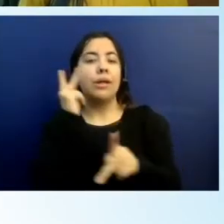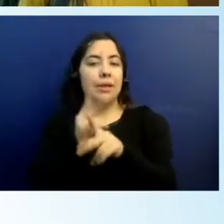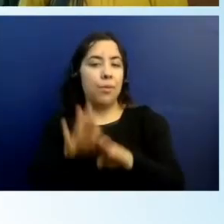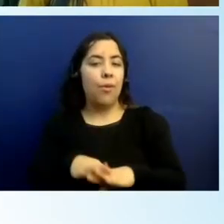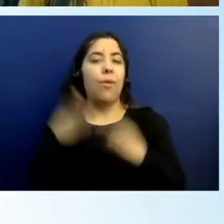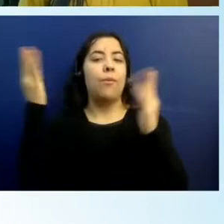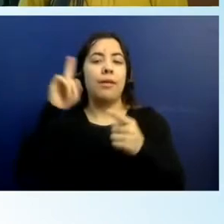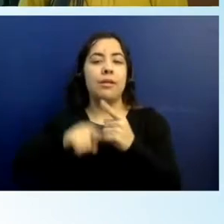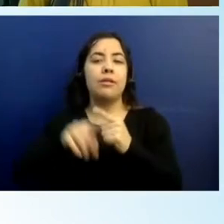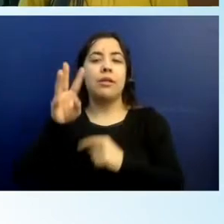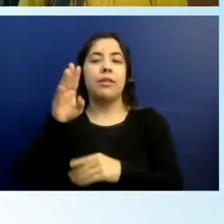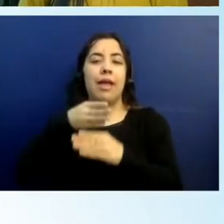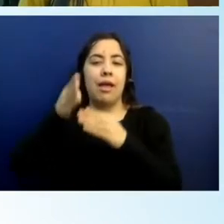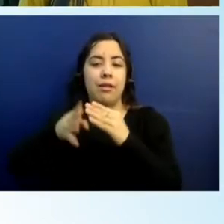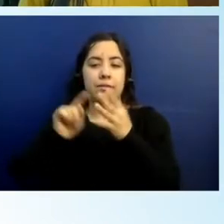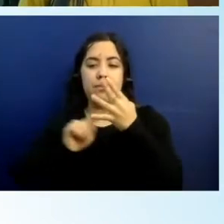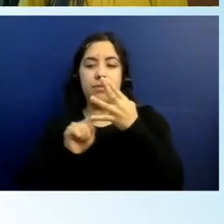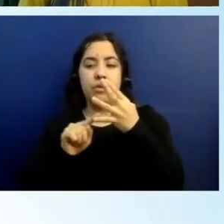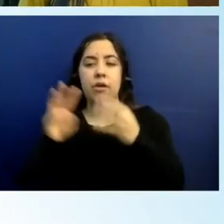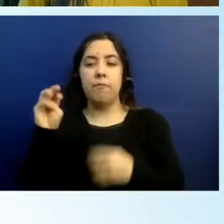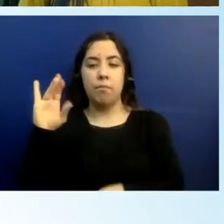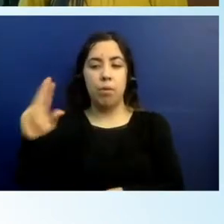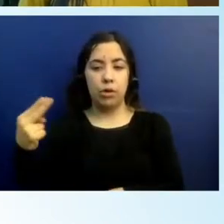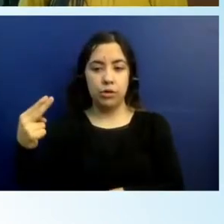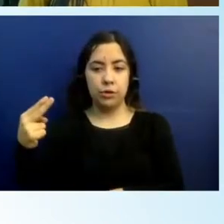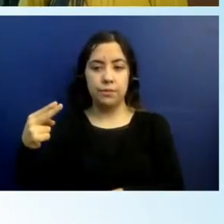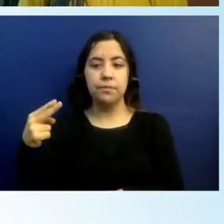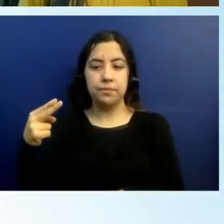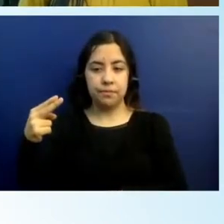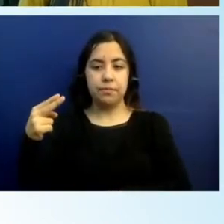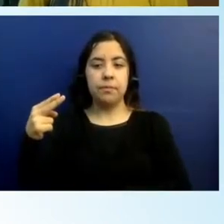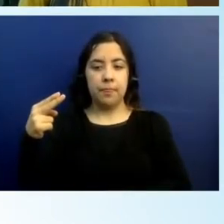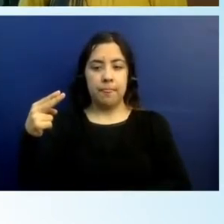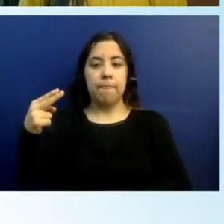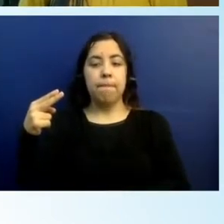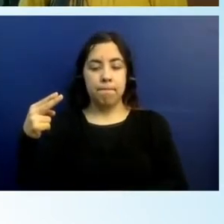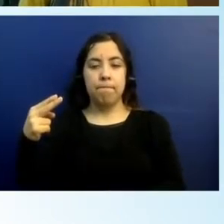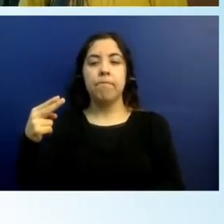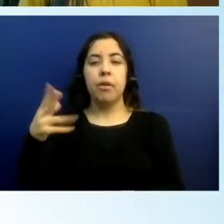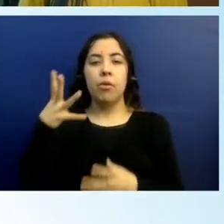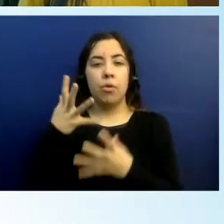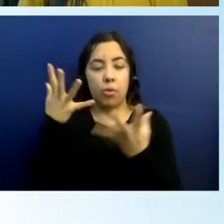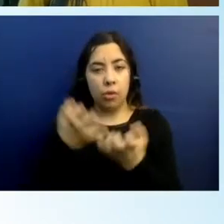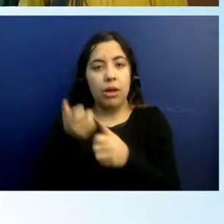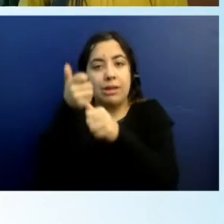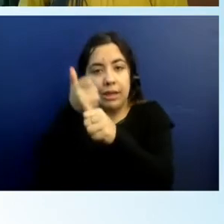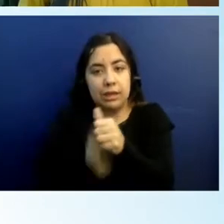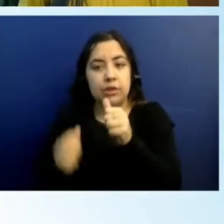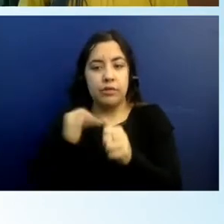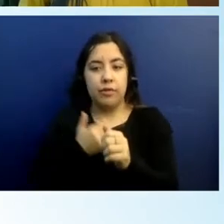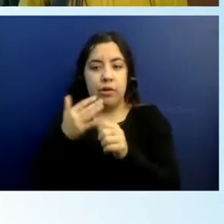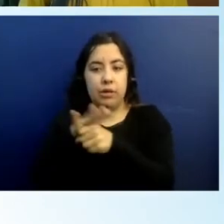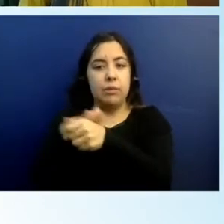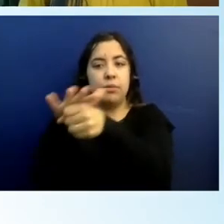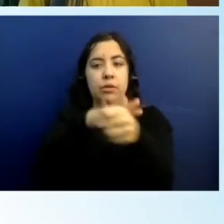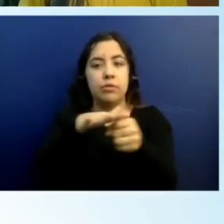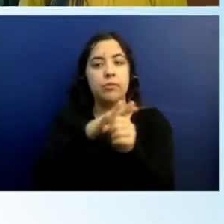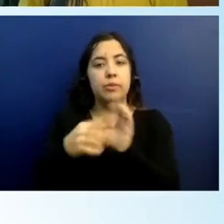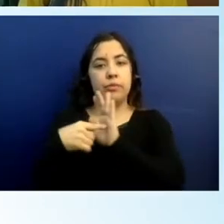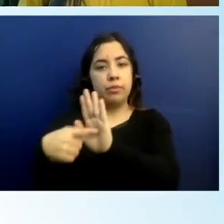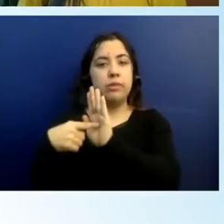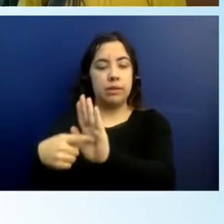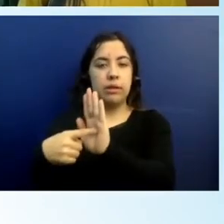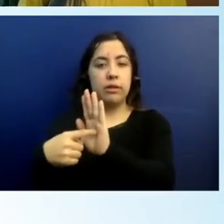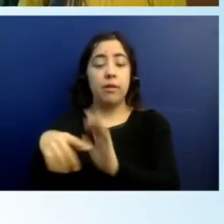that we'll look up at that map at the end of March and see every single one of our neighborhoods represented. 45 is impressive, but we